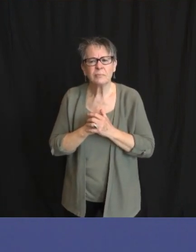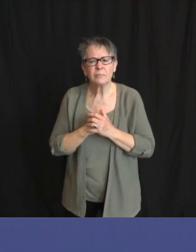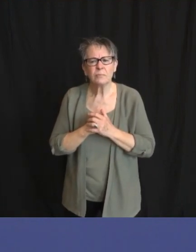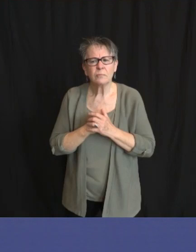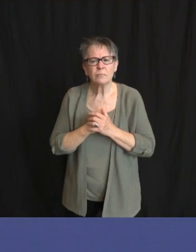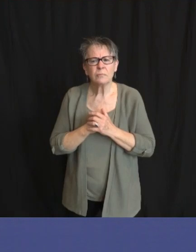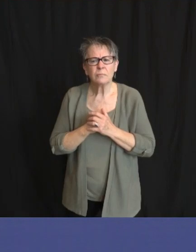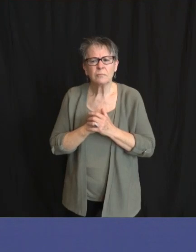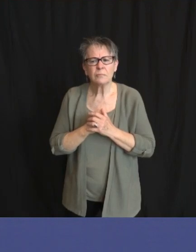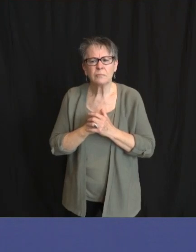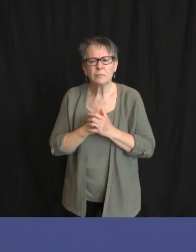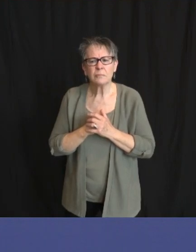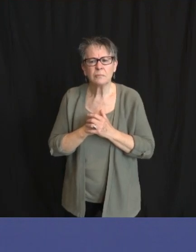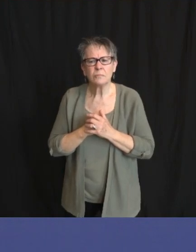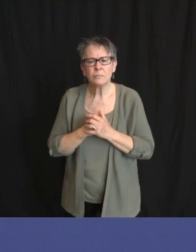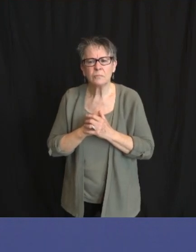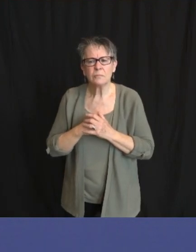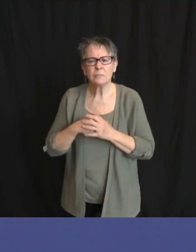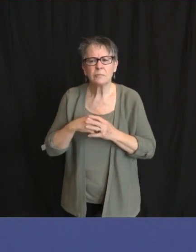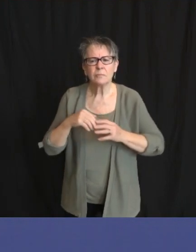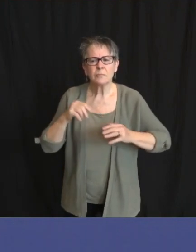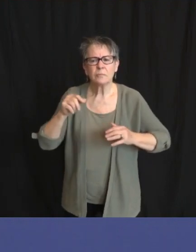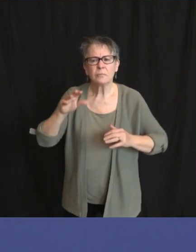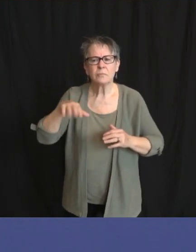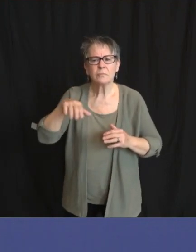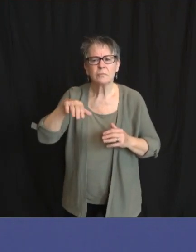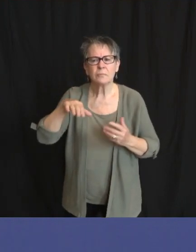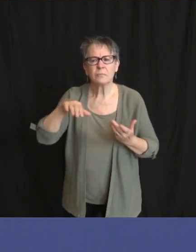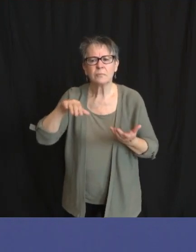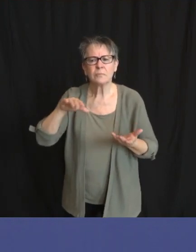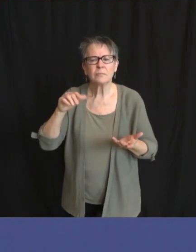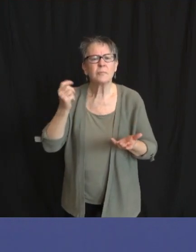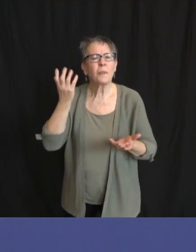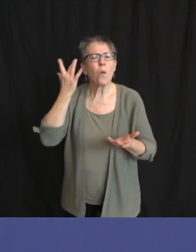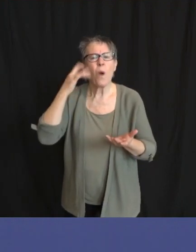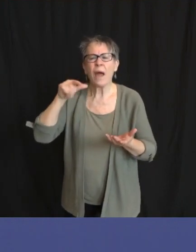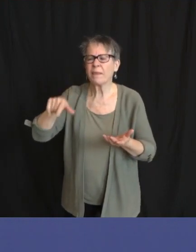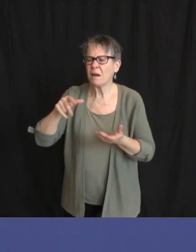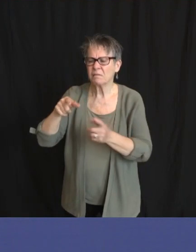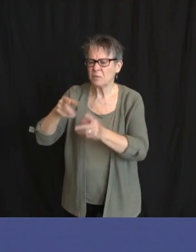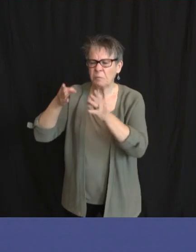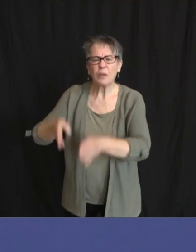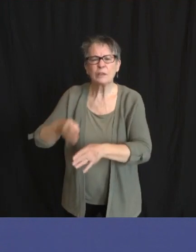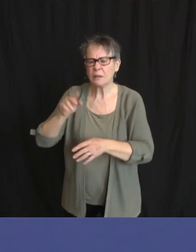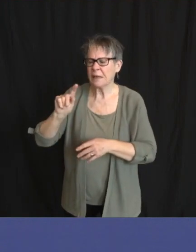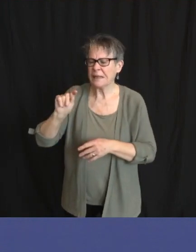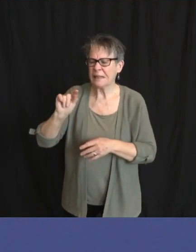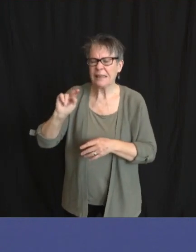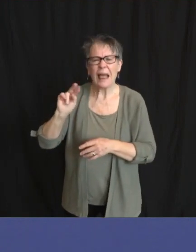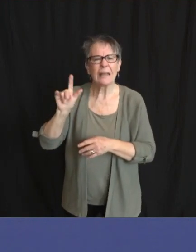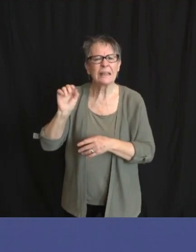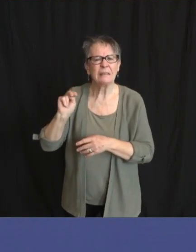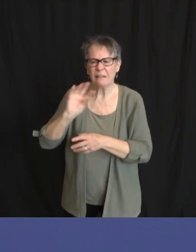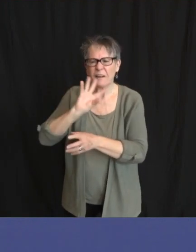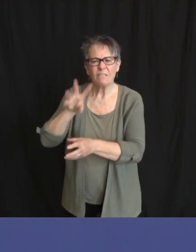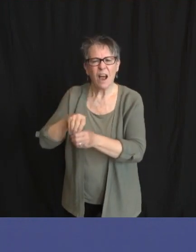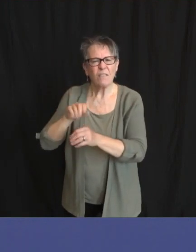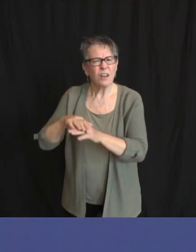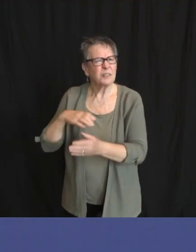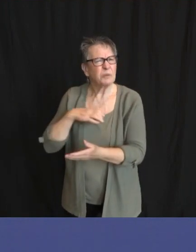and Evelyn Colbert from Montclair. And third, it doesn't appear that there's any